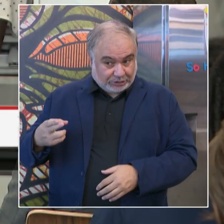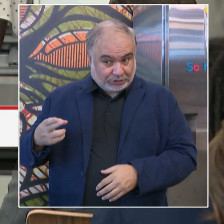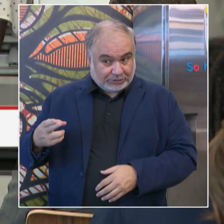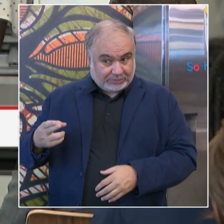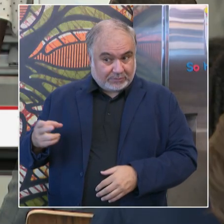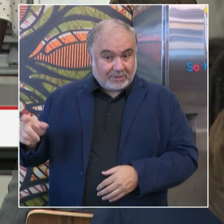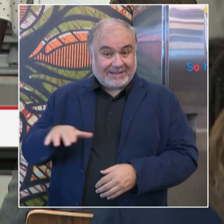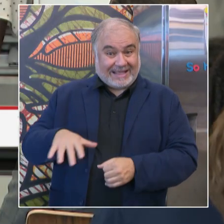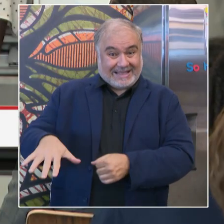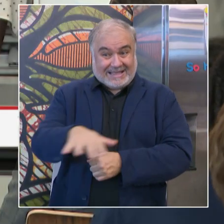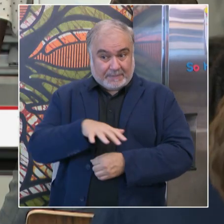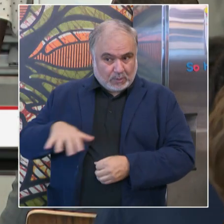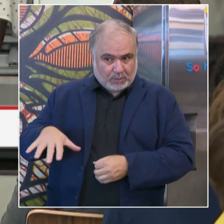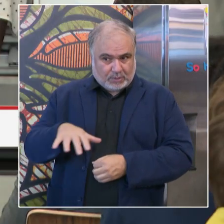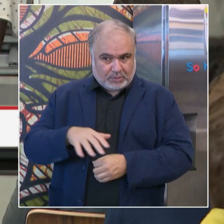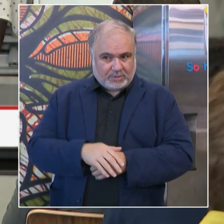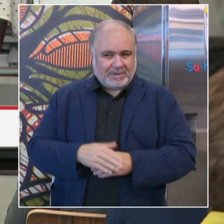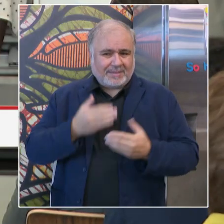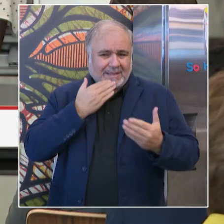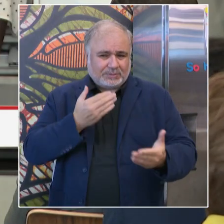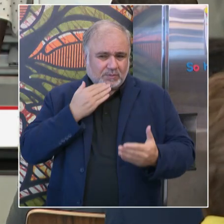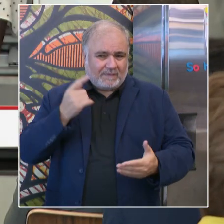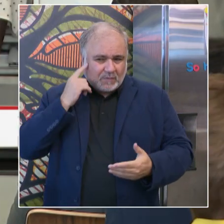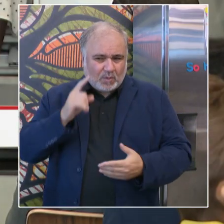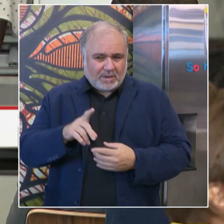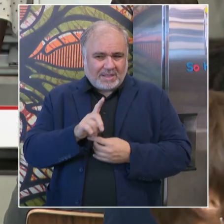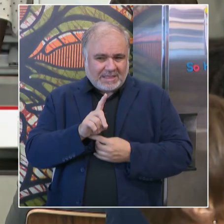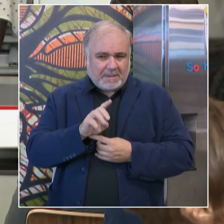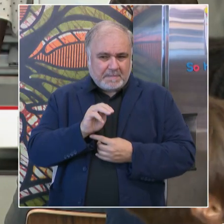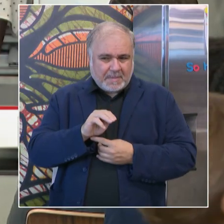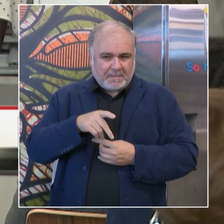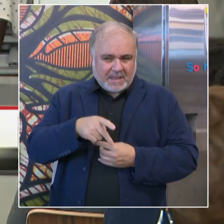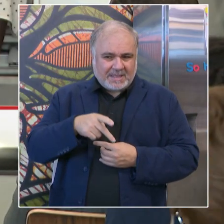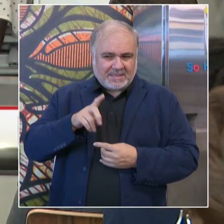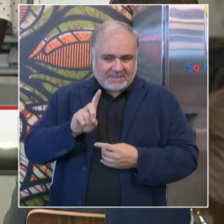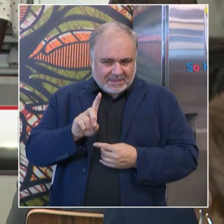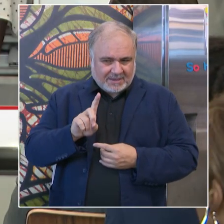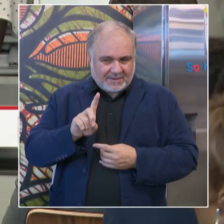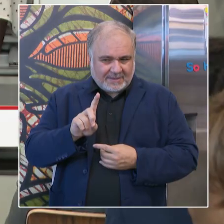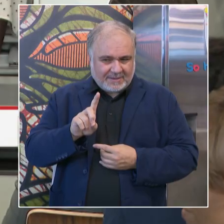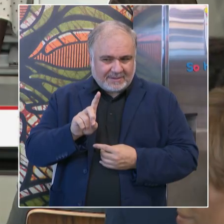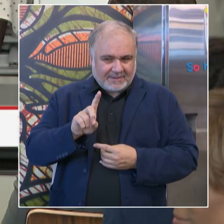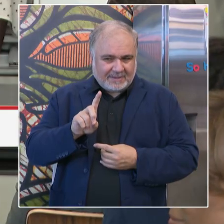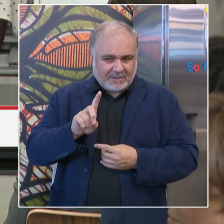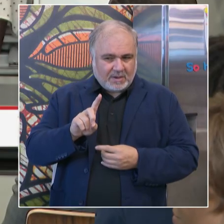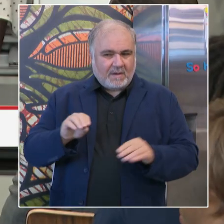office, Latrina Owens. Let's give her a big round of applause.